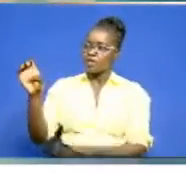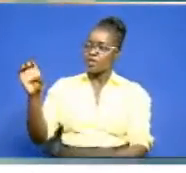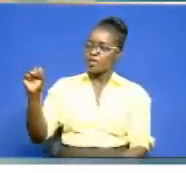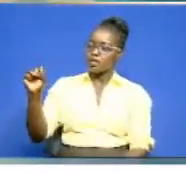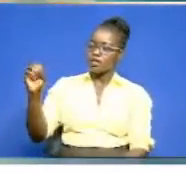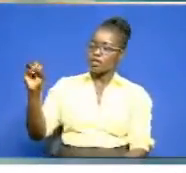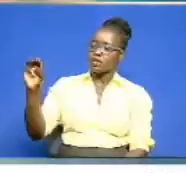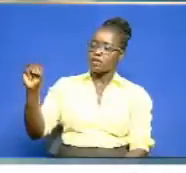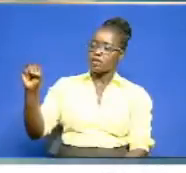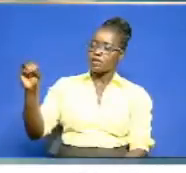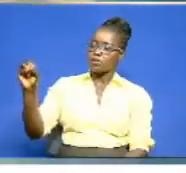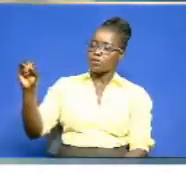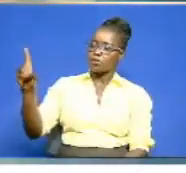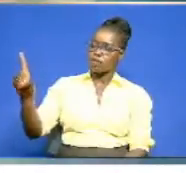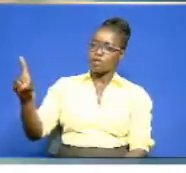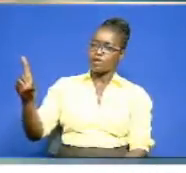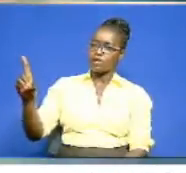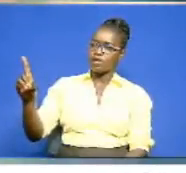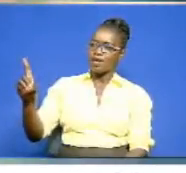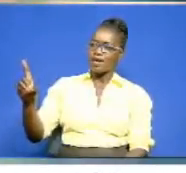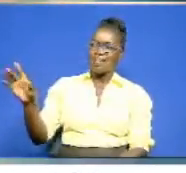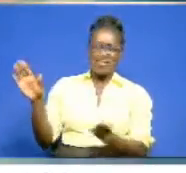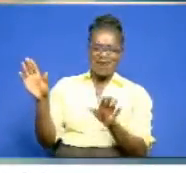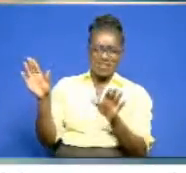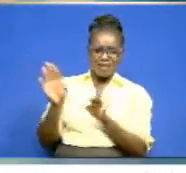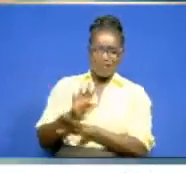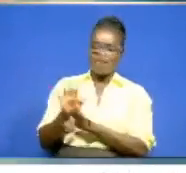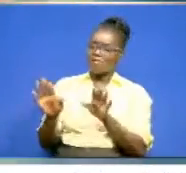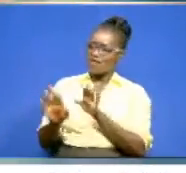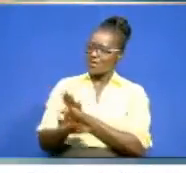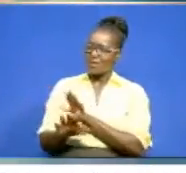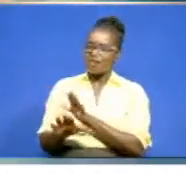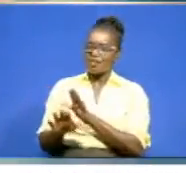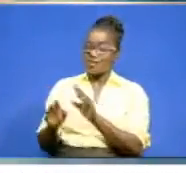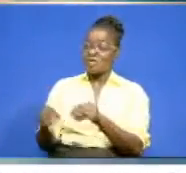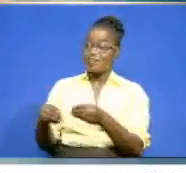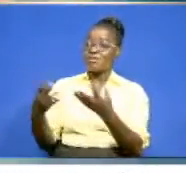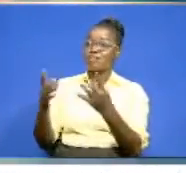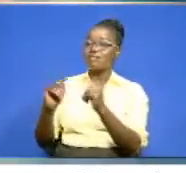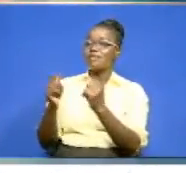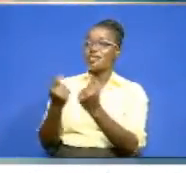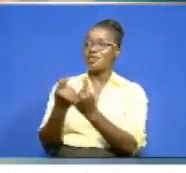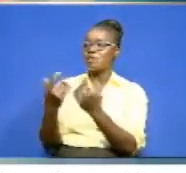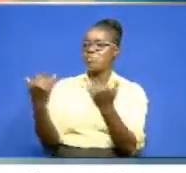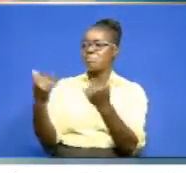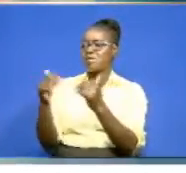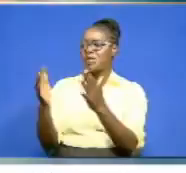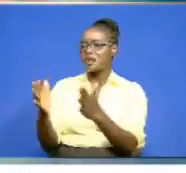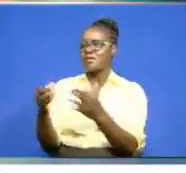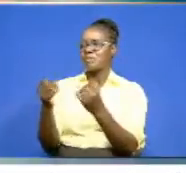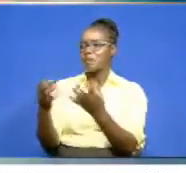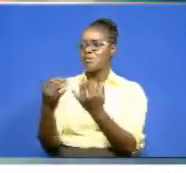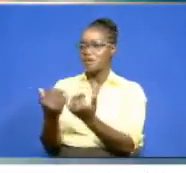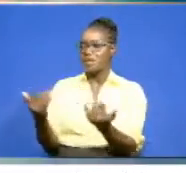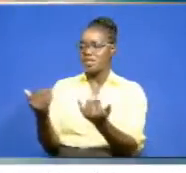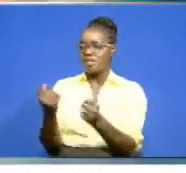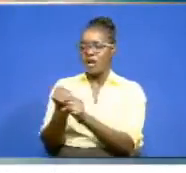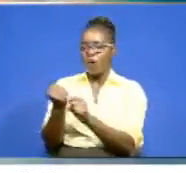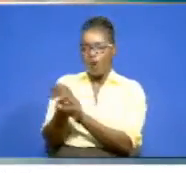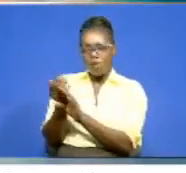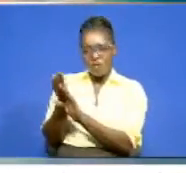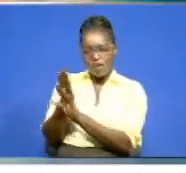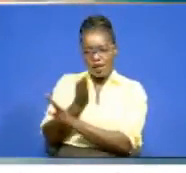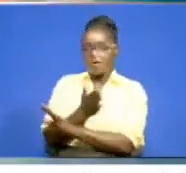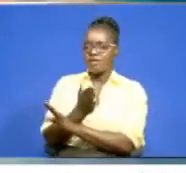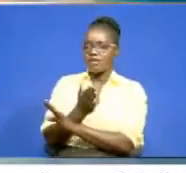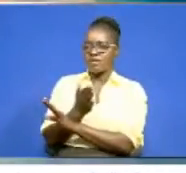given his all in the team in terms of player, so many things that we know he does behind the scenes. And